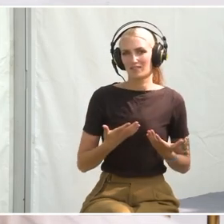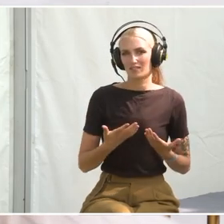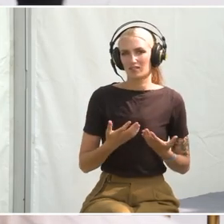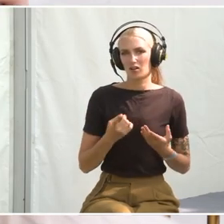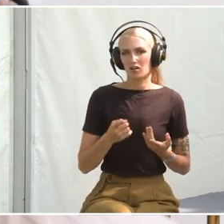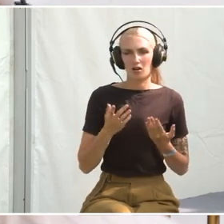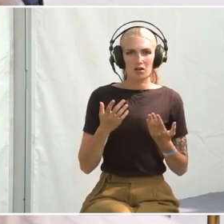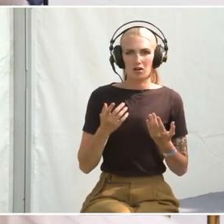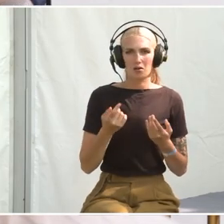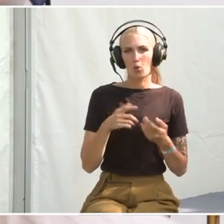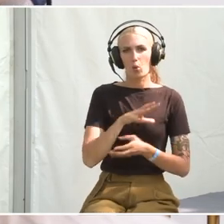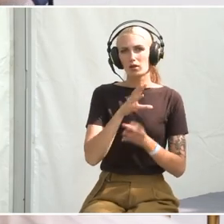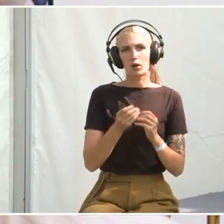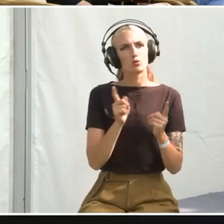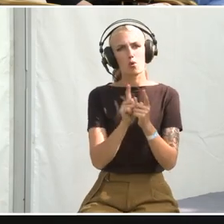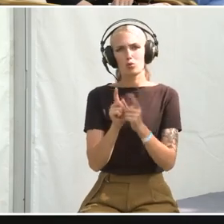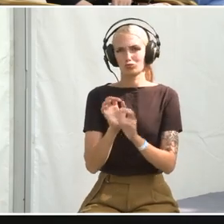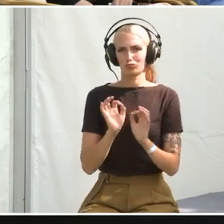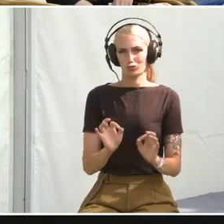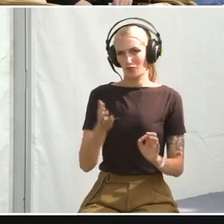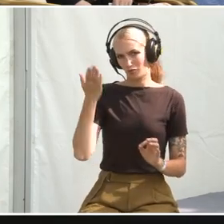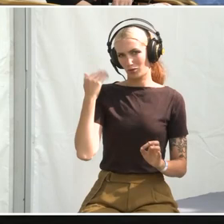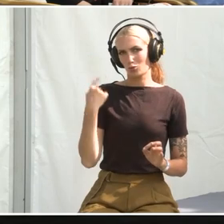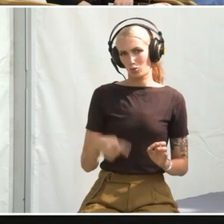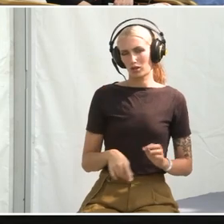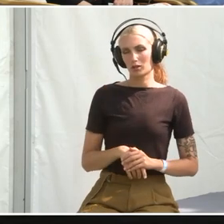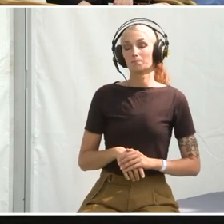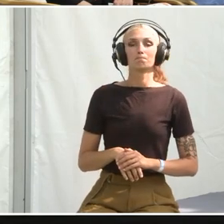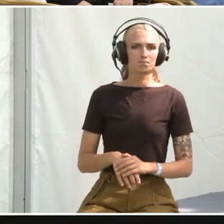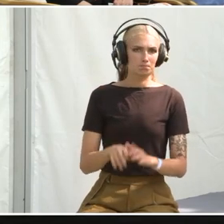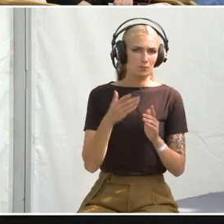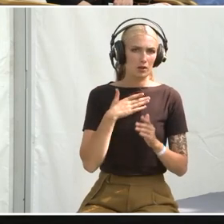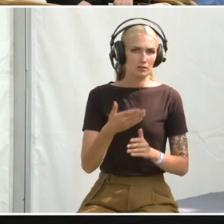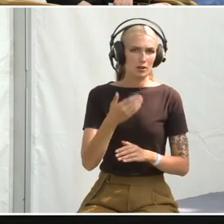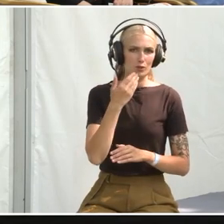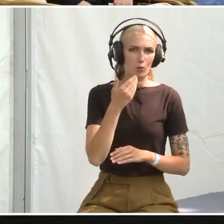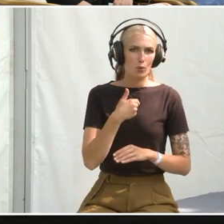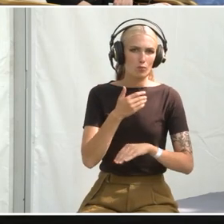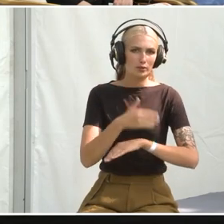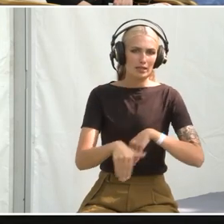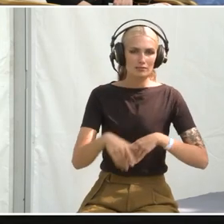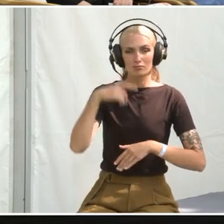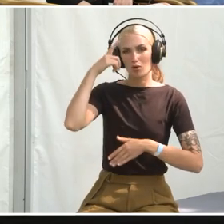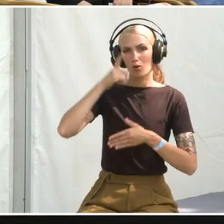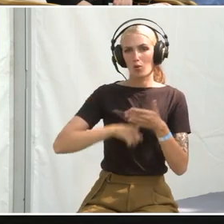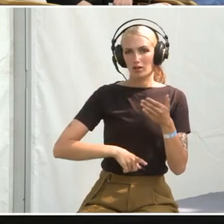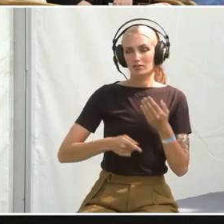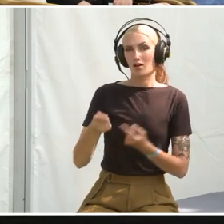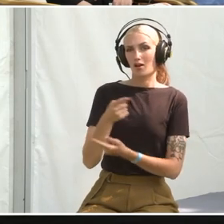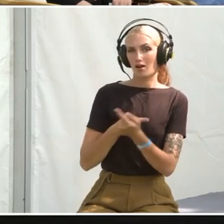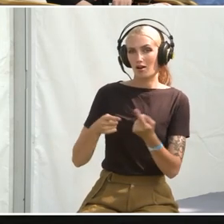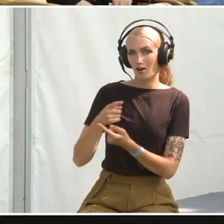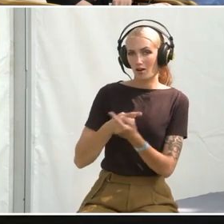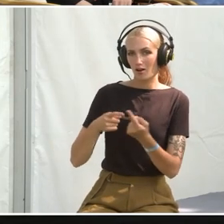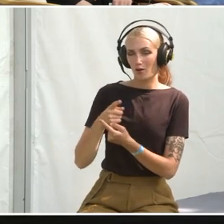neighbors. Thanks. Well, we will actually, this is a really relevant question, and thanks for putting it. We will hopefully, in the course of this debate, also